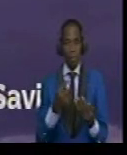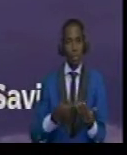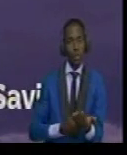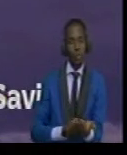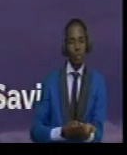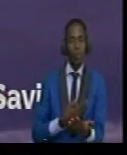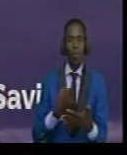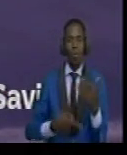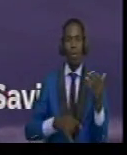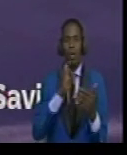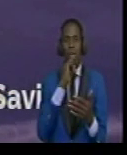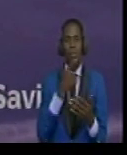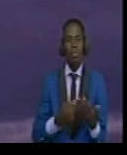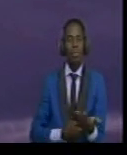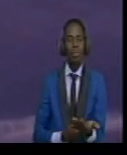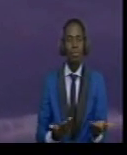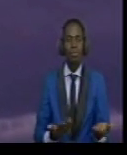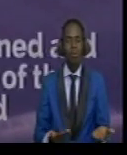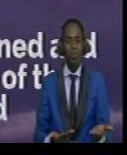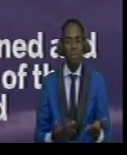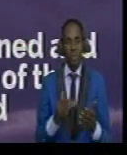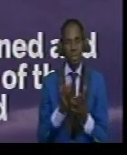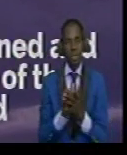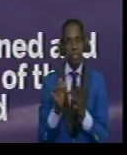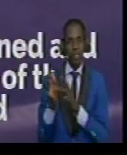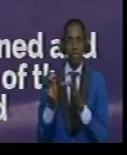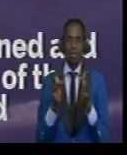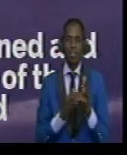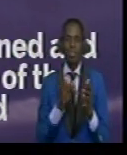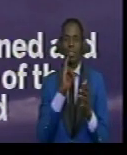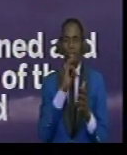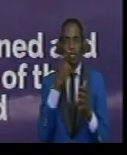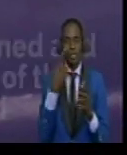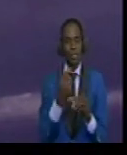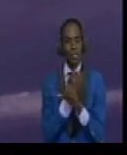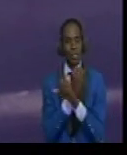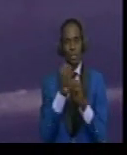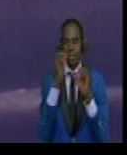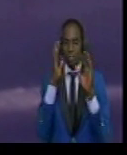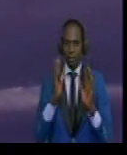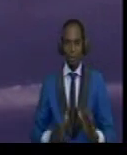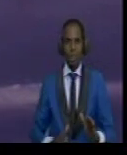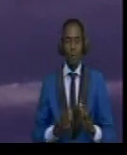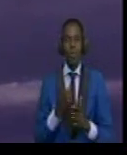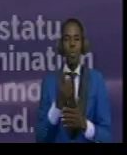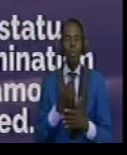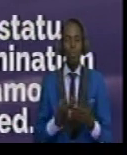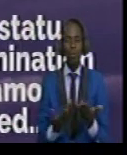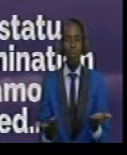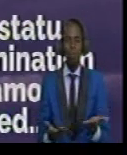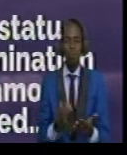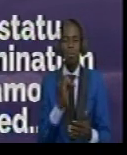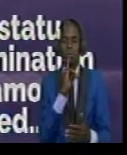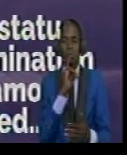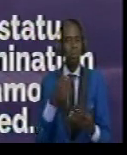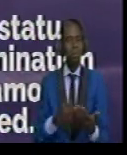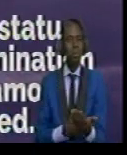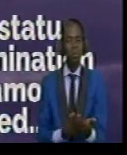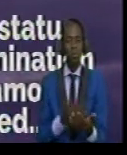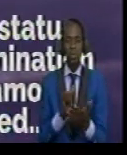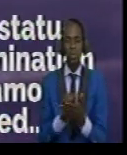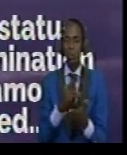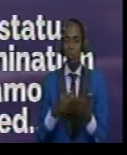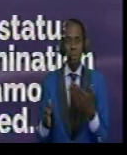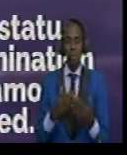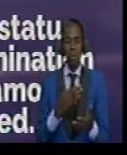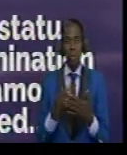That Jesus is Savior. What's the gospel? That all have sinned and come short of the glory of God. What's the gospel? That no matter what you do, no